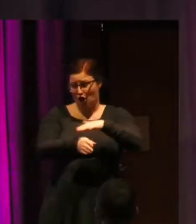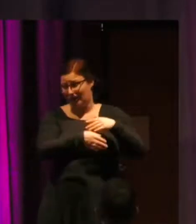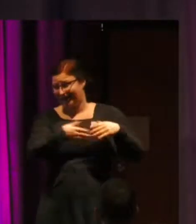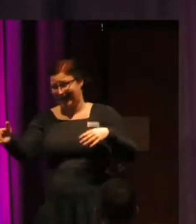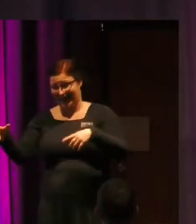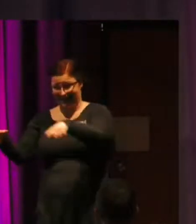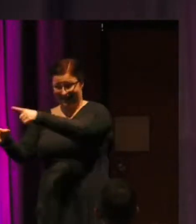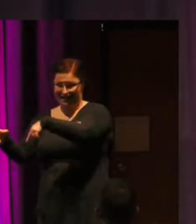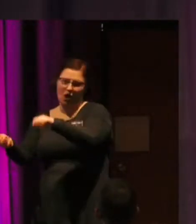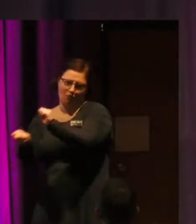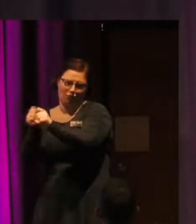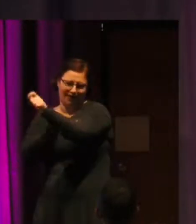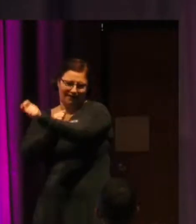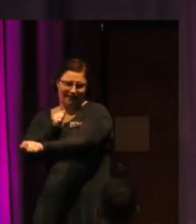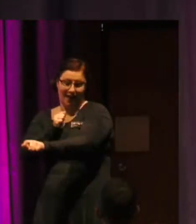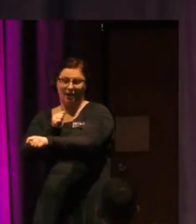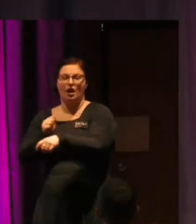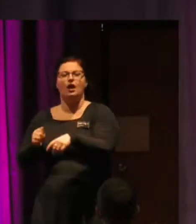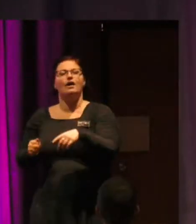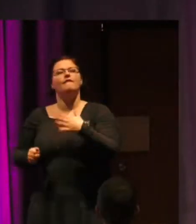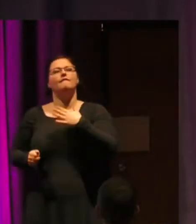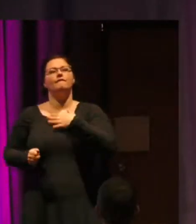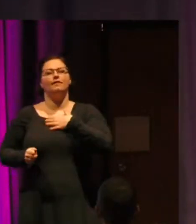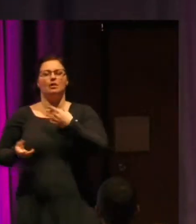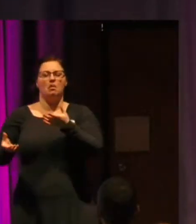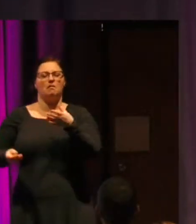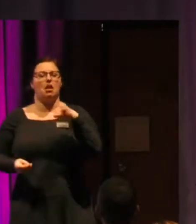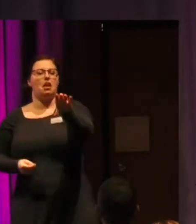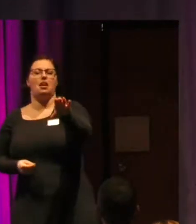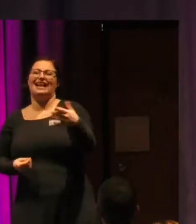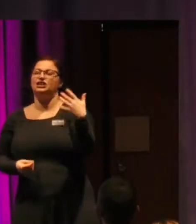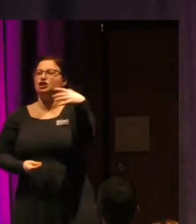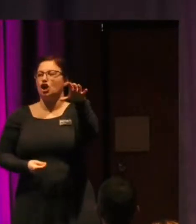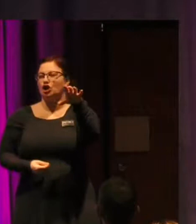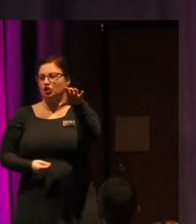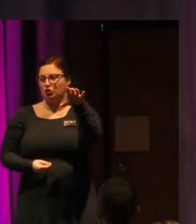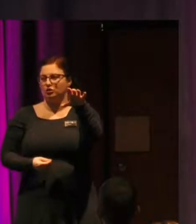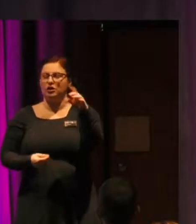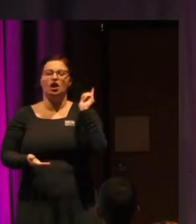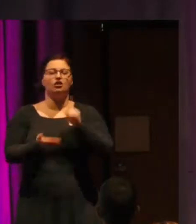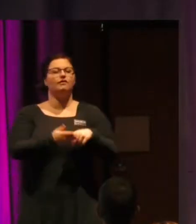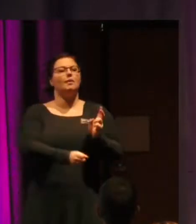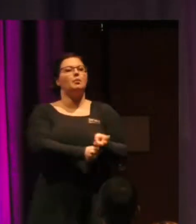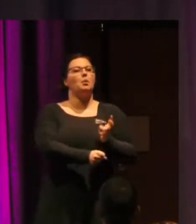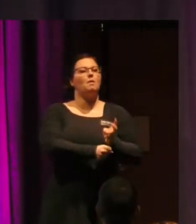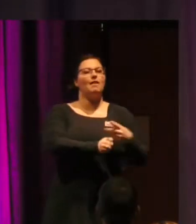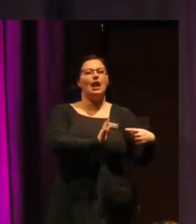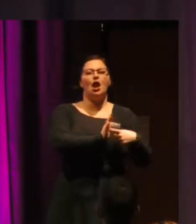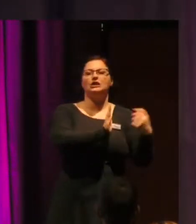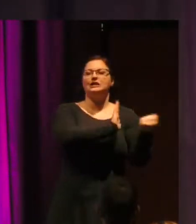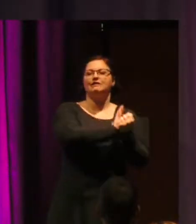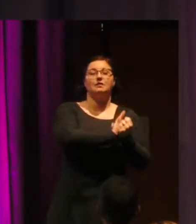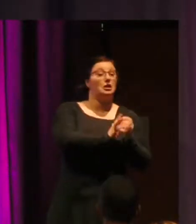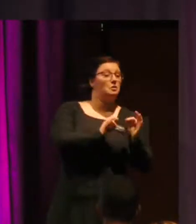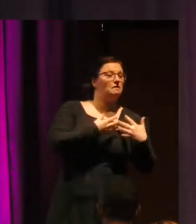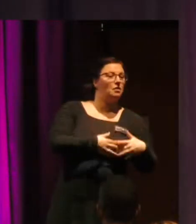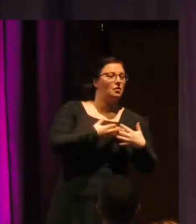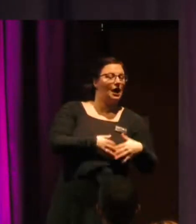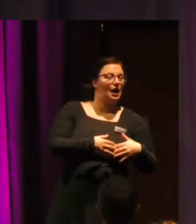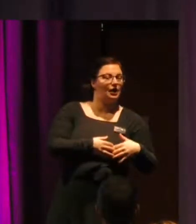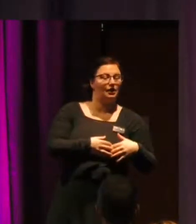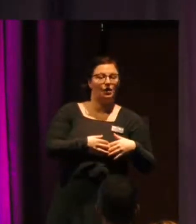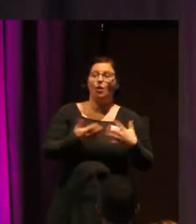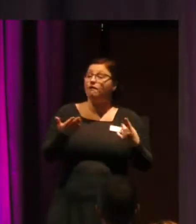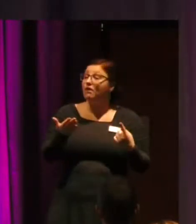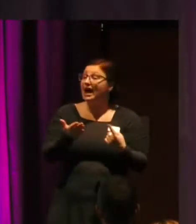a far-right politician on purpose put a particular status up online to test the legislation. And in the end,